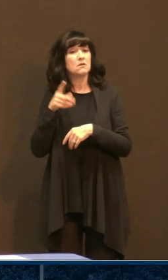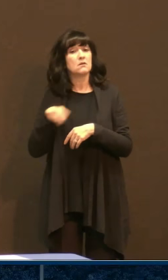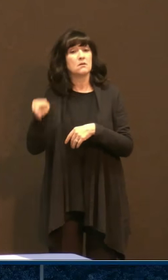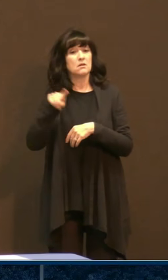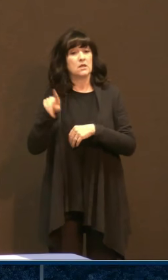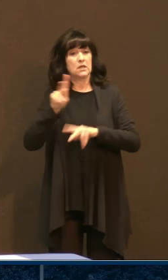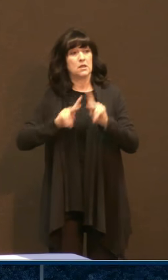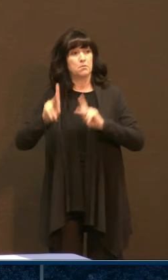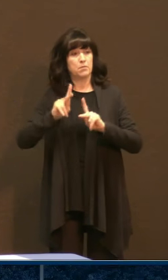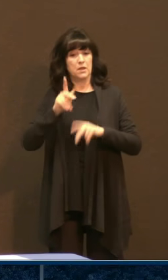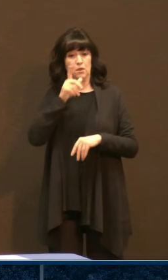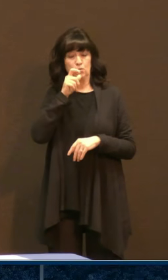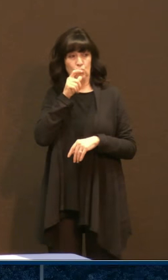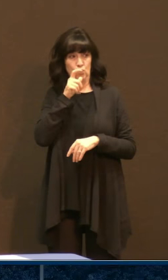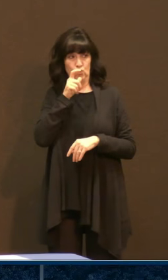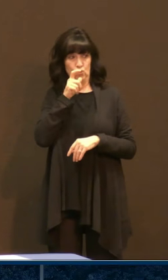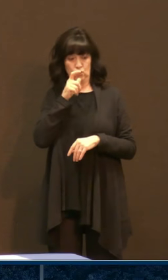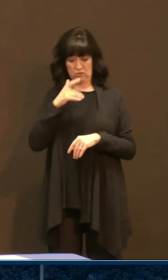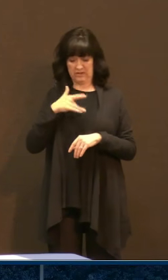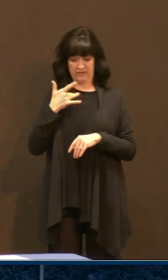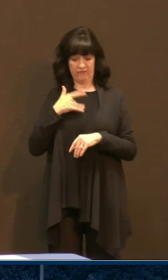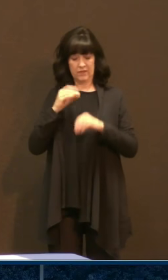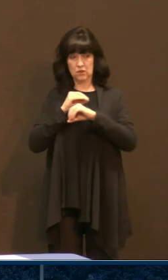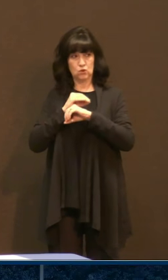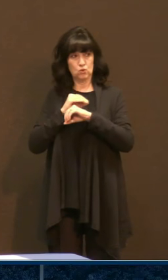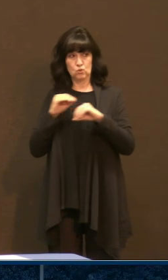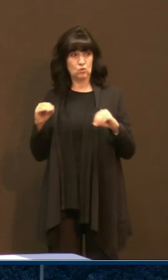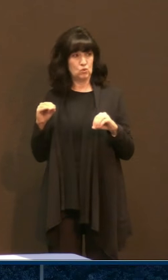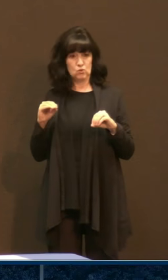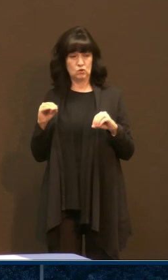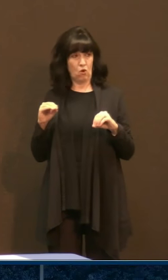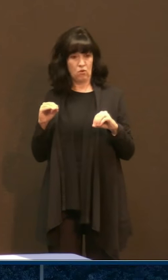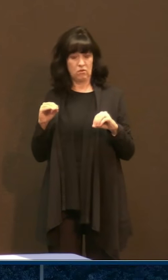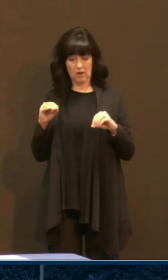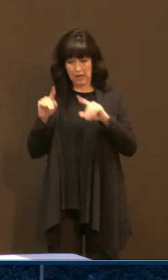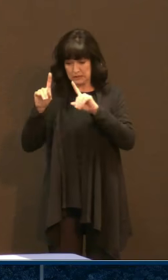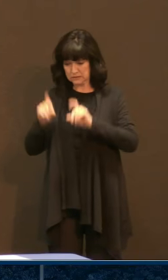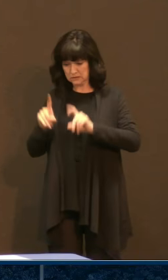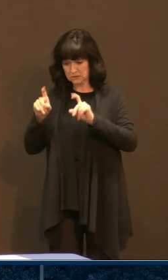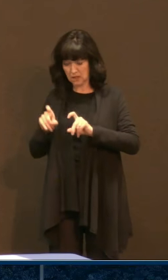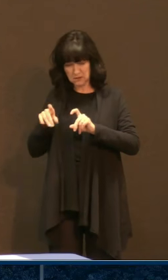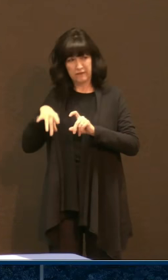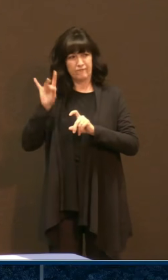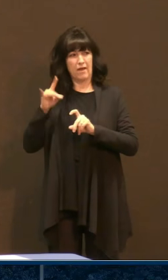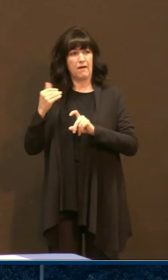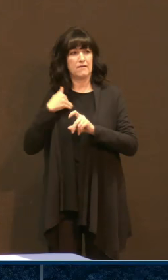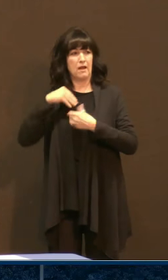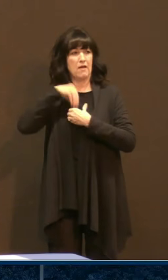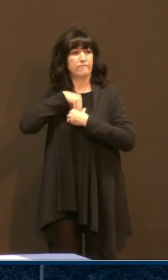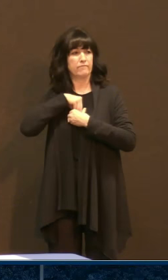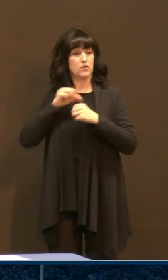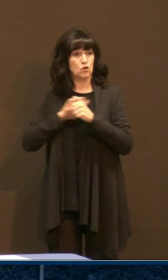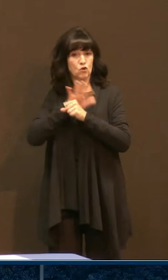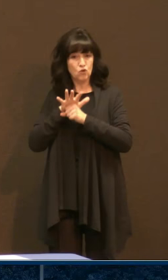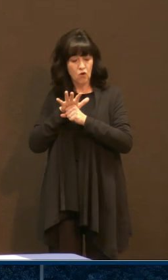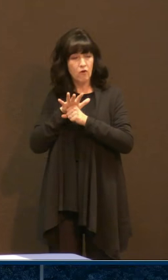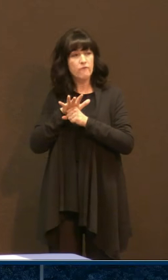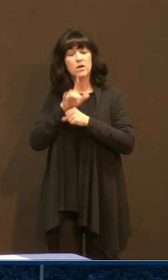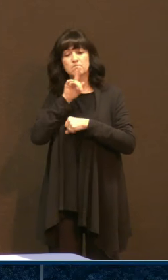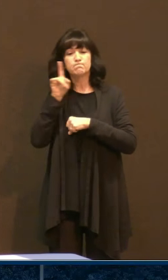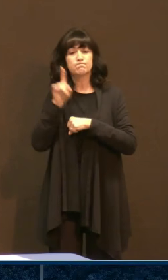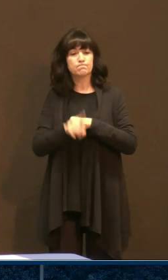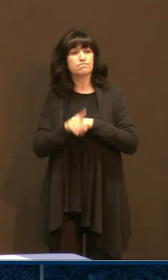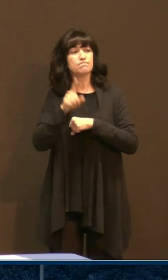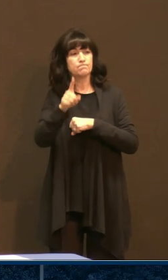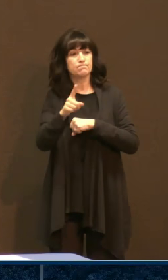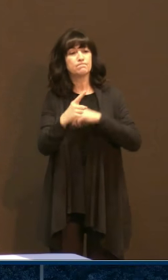positive removed from work for a week, and also have them be in isolation so that they don't